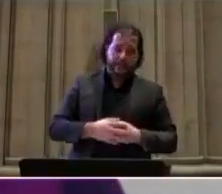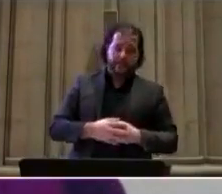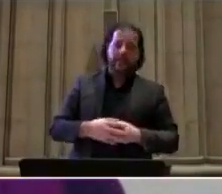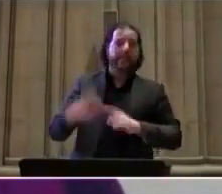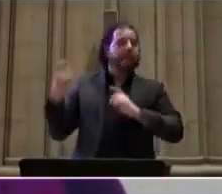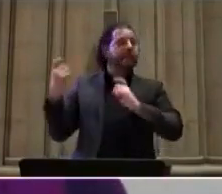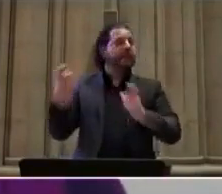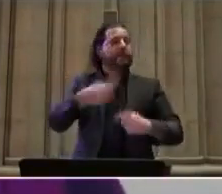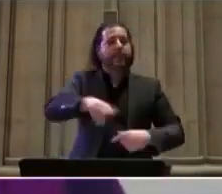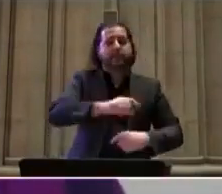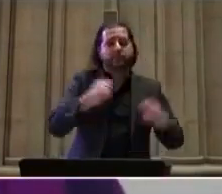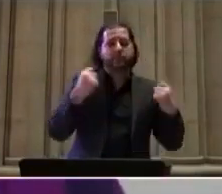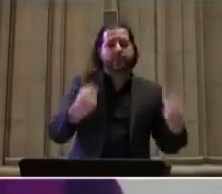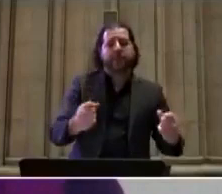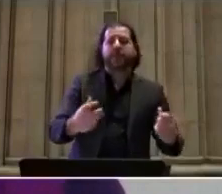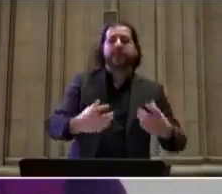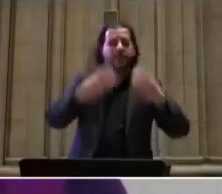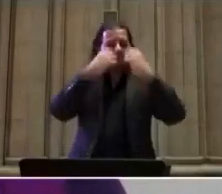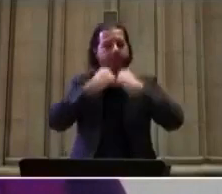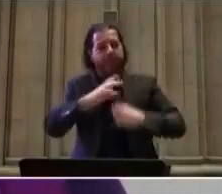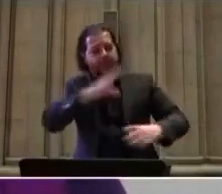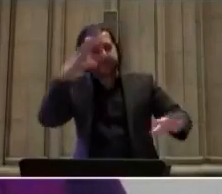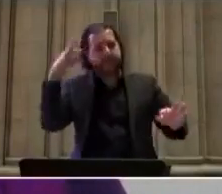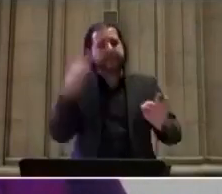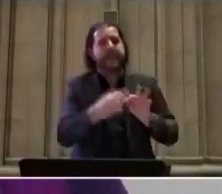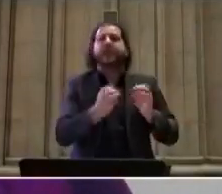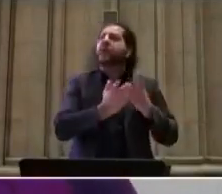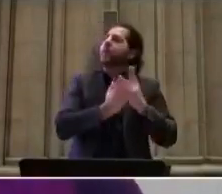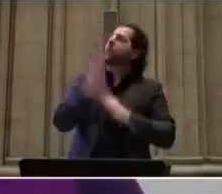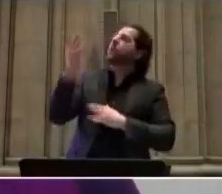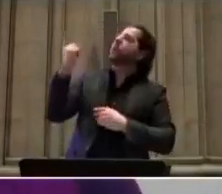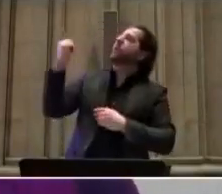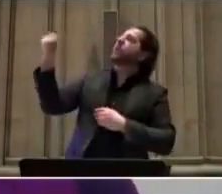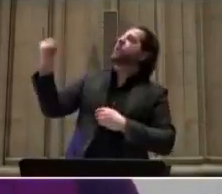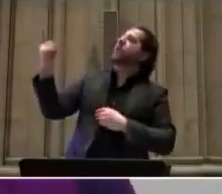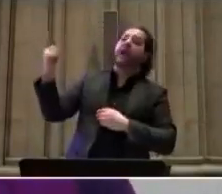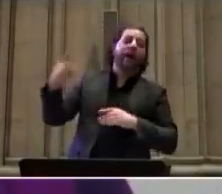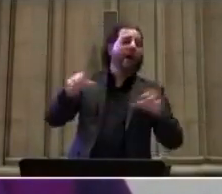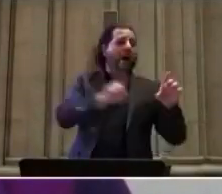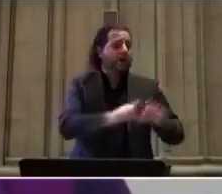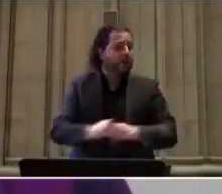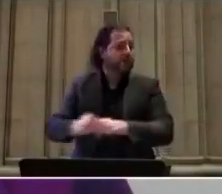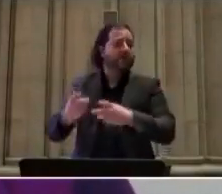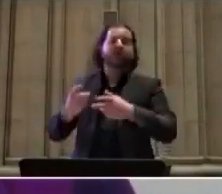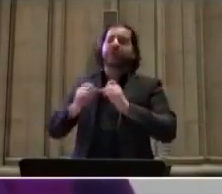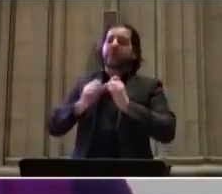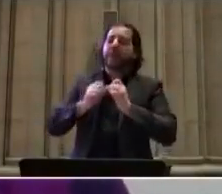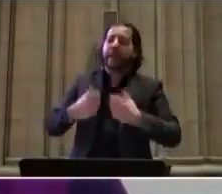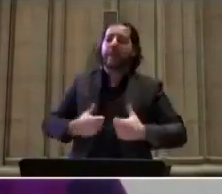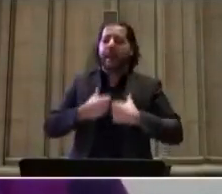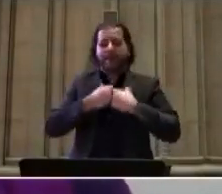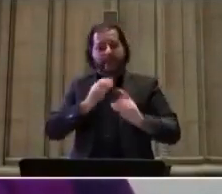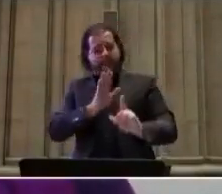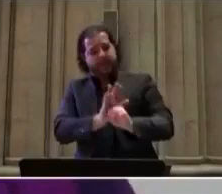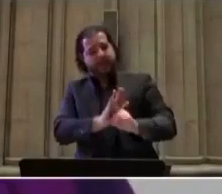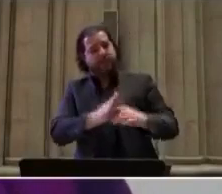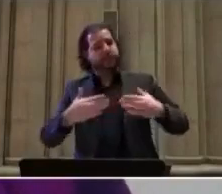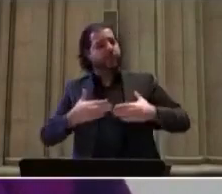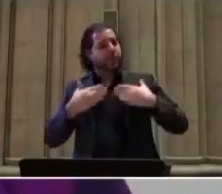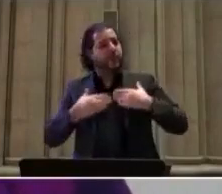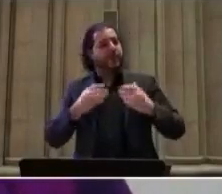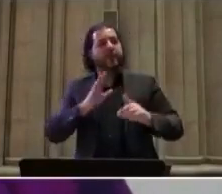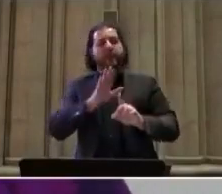Give them strength to hold their faith in you and to keep alive their joy in